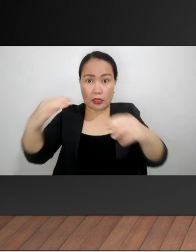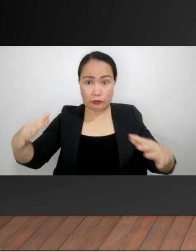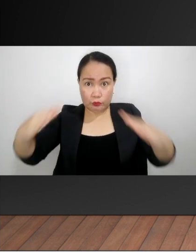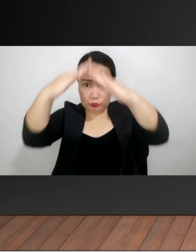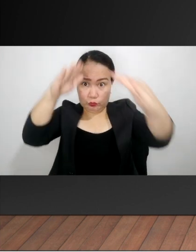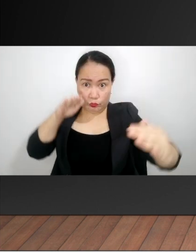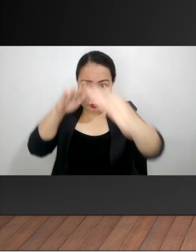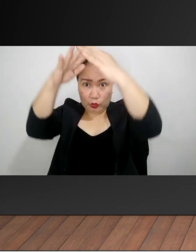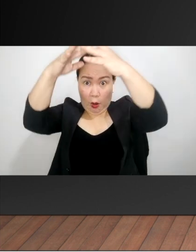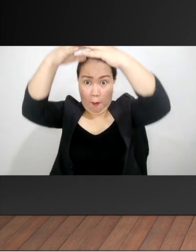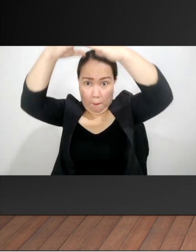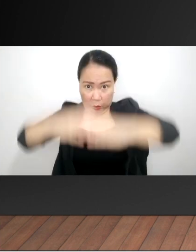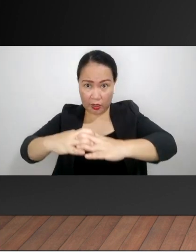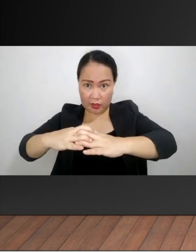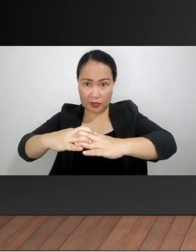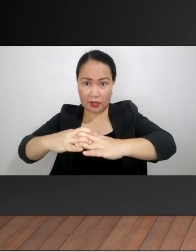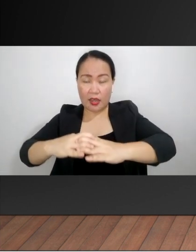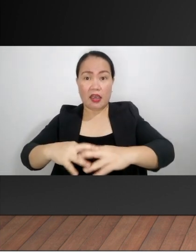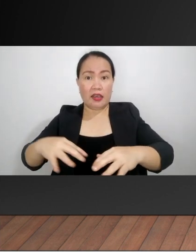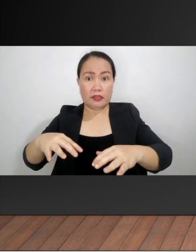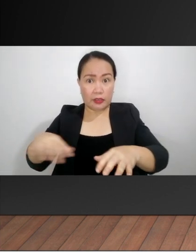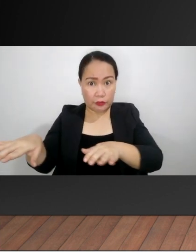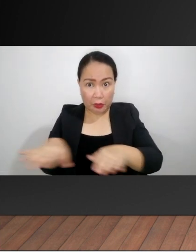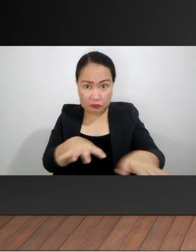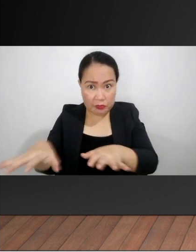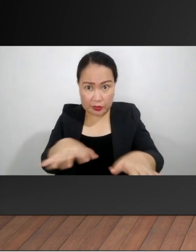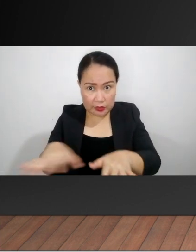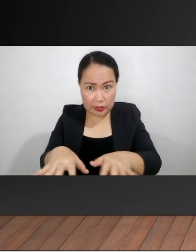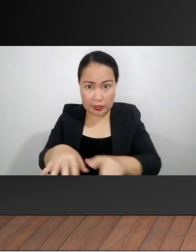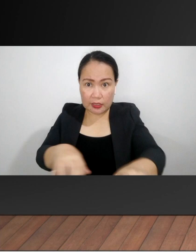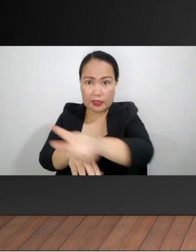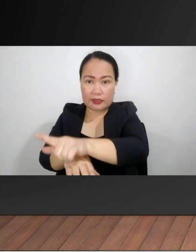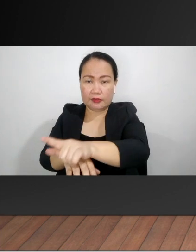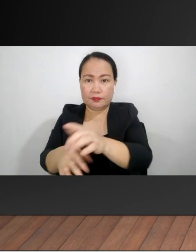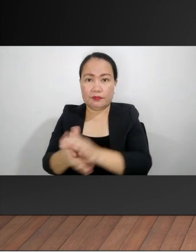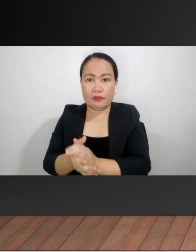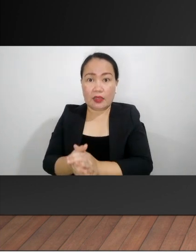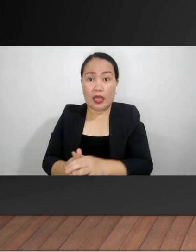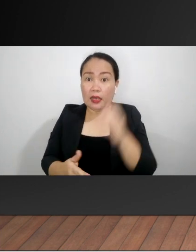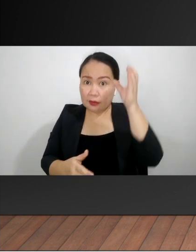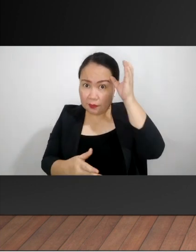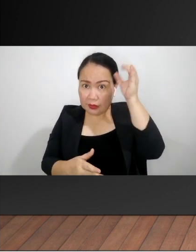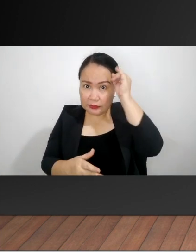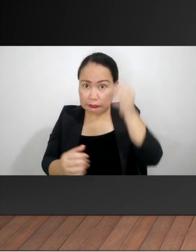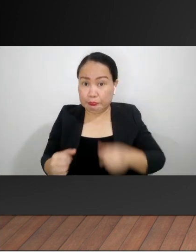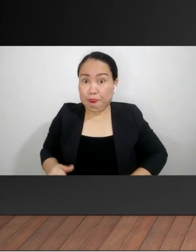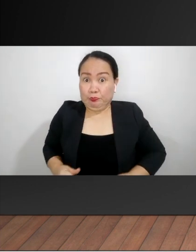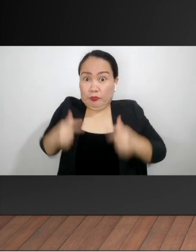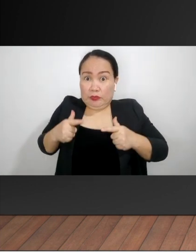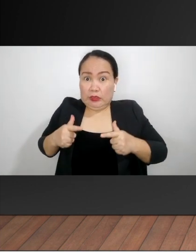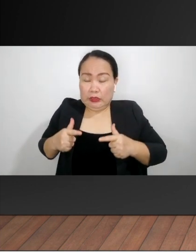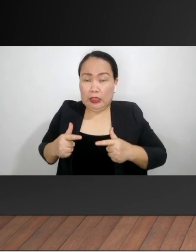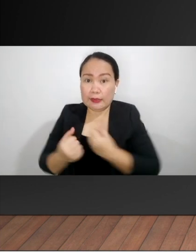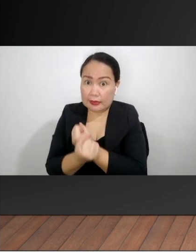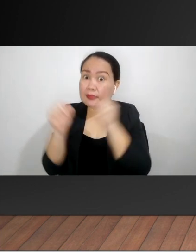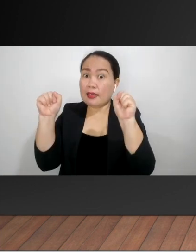bamboos suddenly broke and the ground thundered in the pit. Ibarra